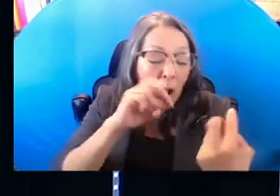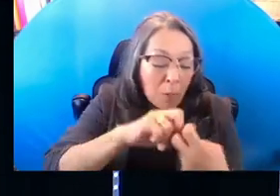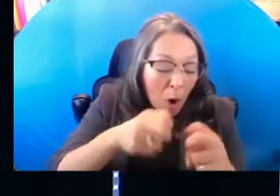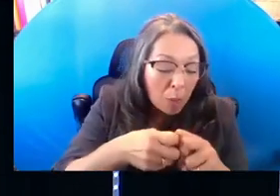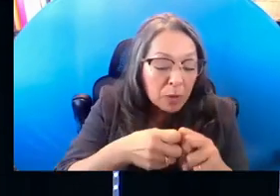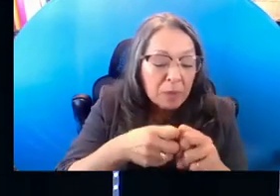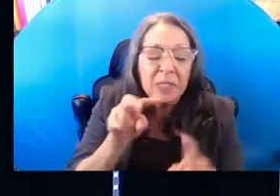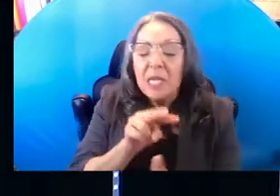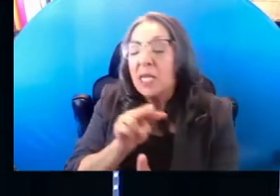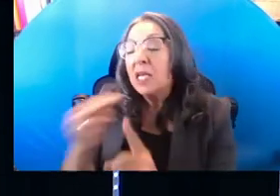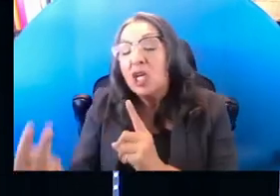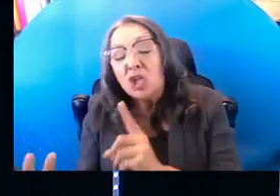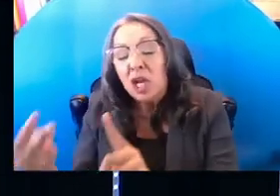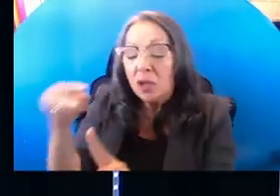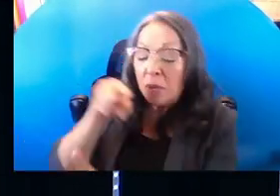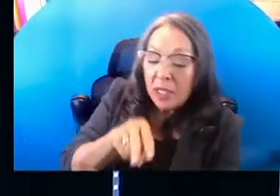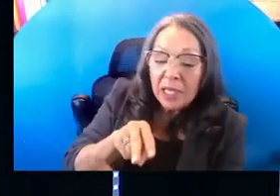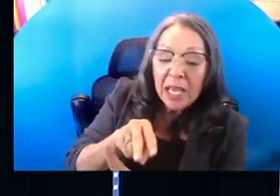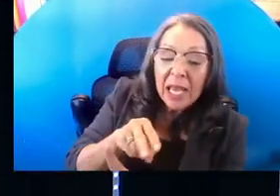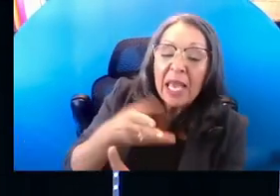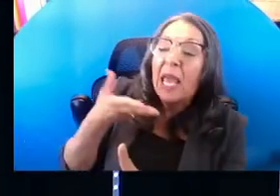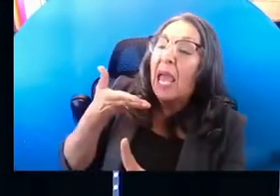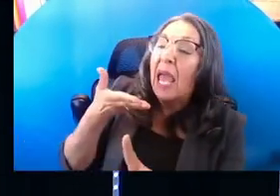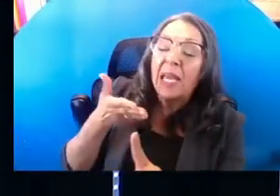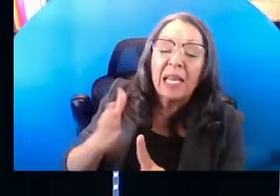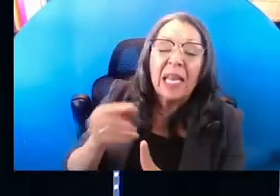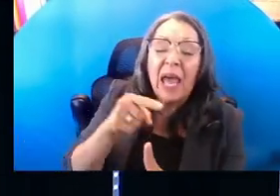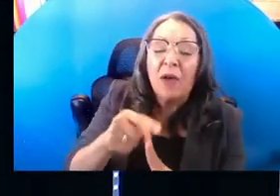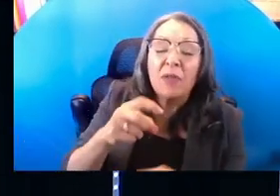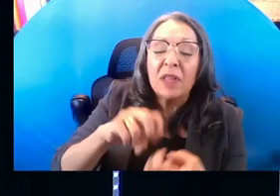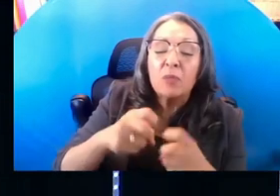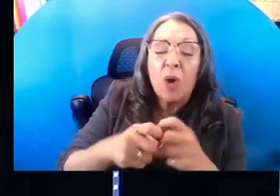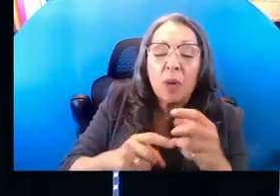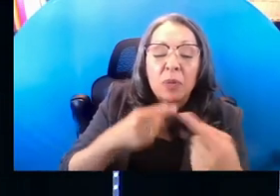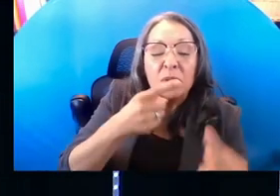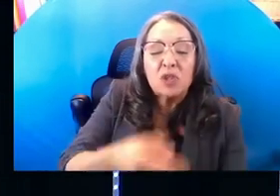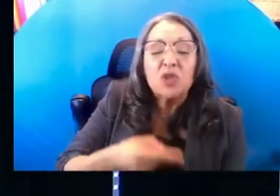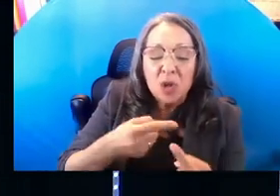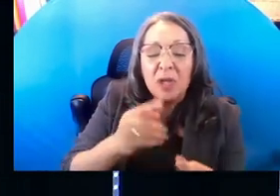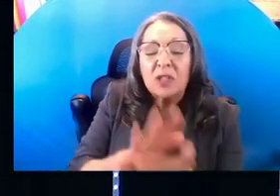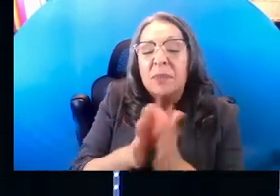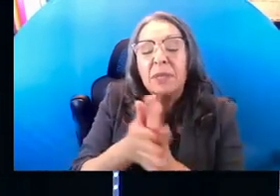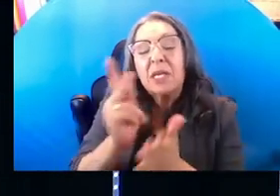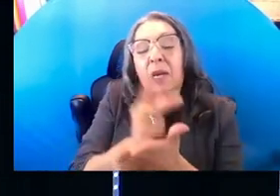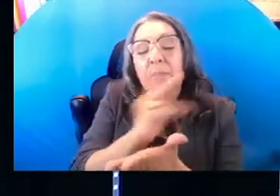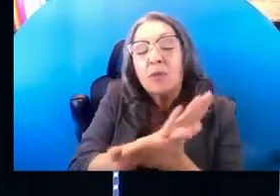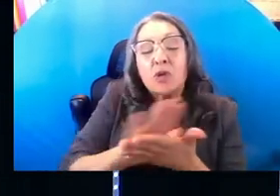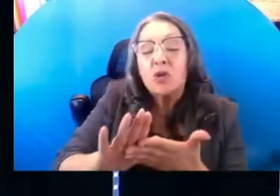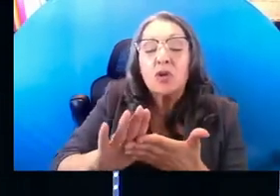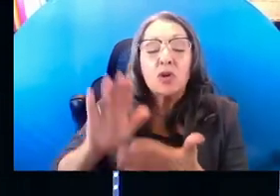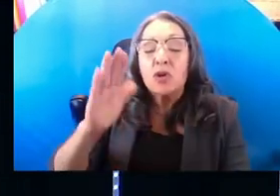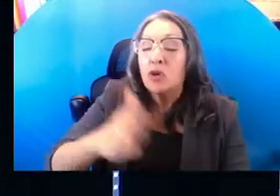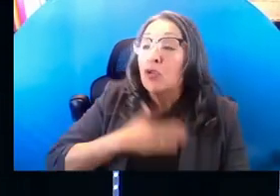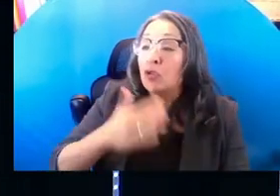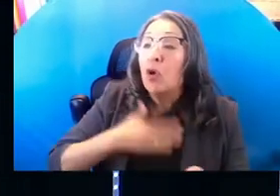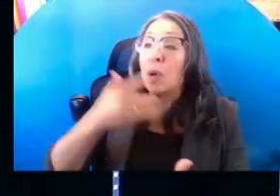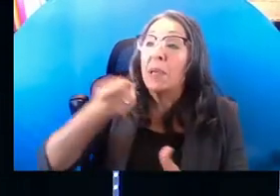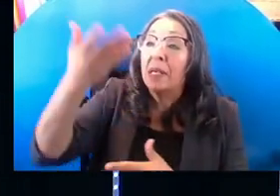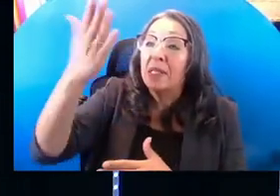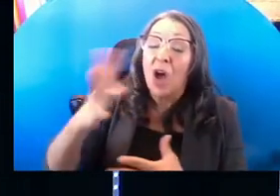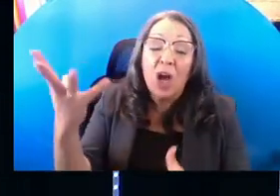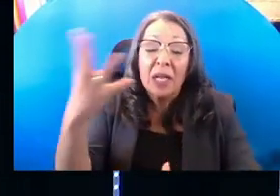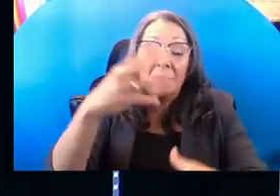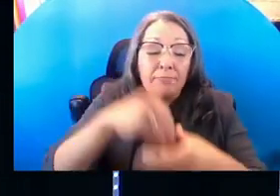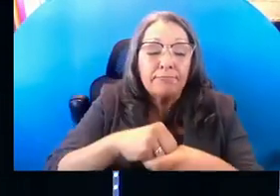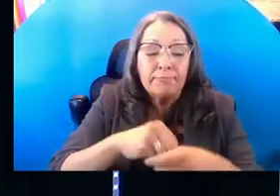relying on God and letting these things become something that we consider pure joy because God is working in the midst of them. And so the two things that I have for you, the first one